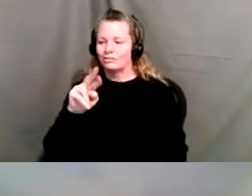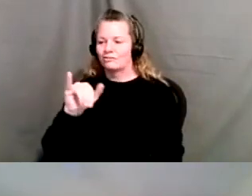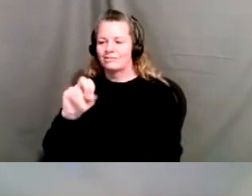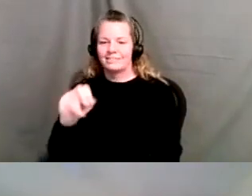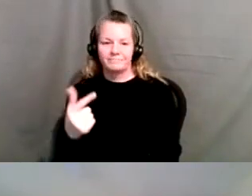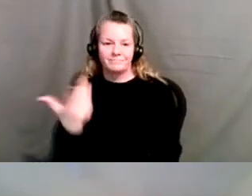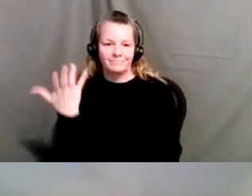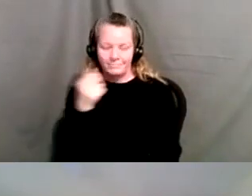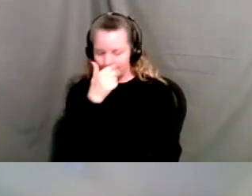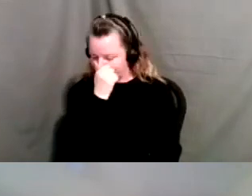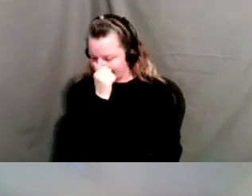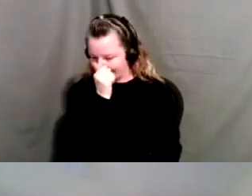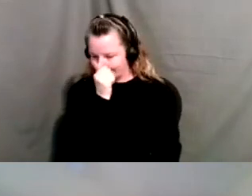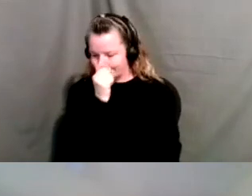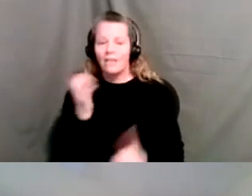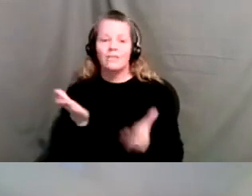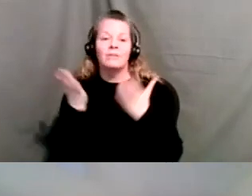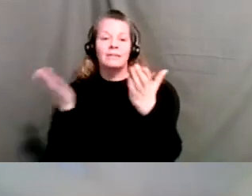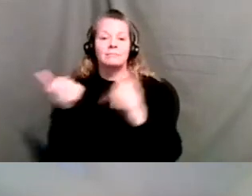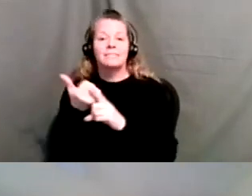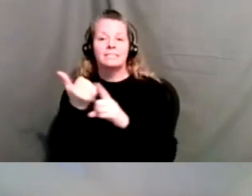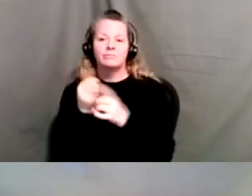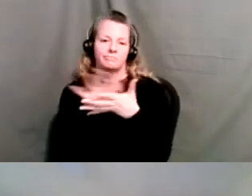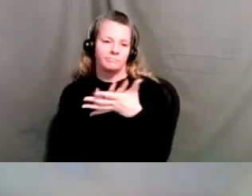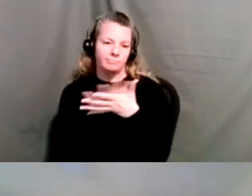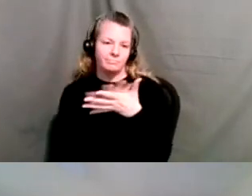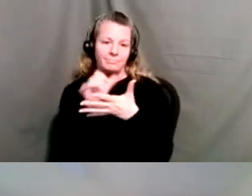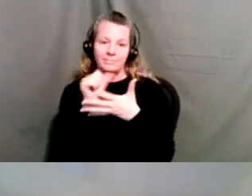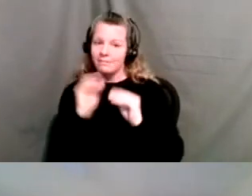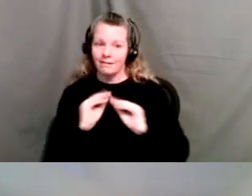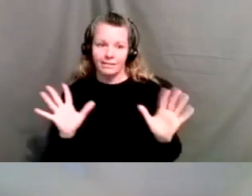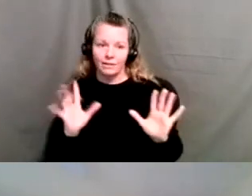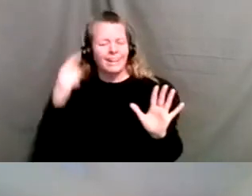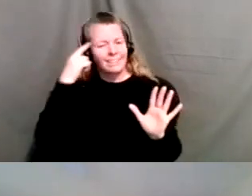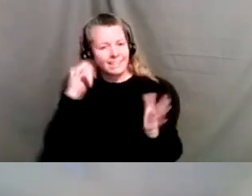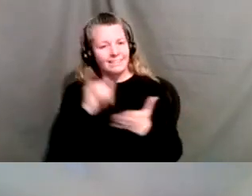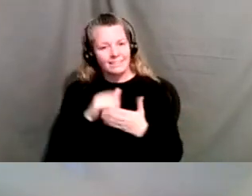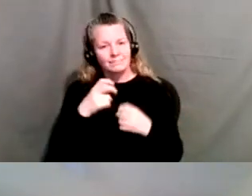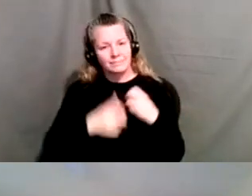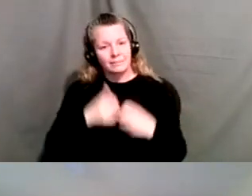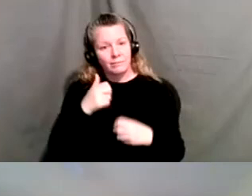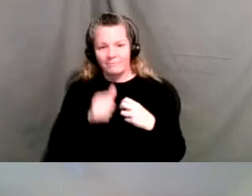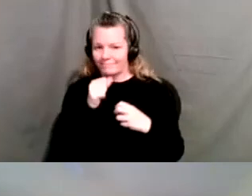It's the recommendations are pretty fuzzy, and I think it's just because the problem is kind of fuzzy.